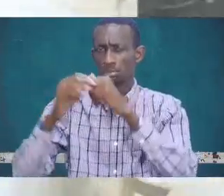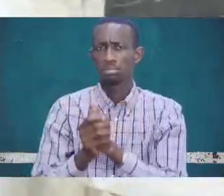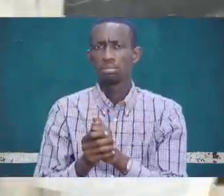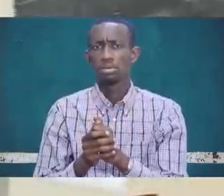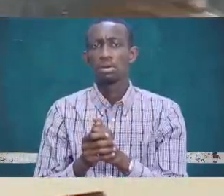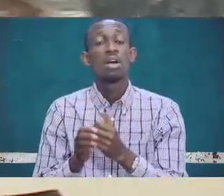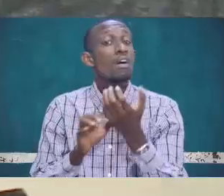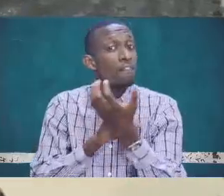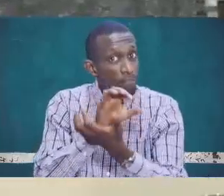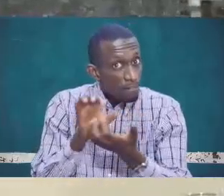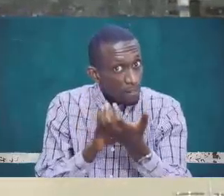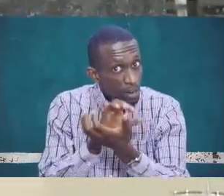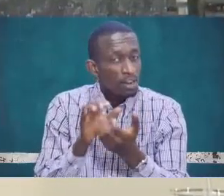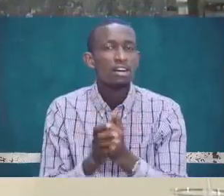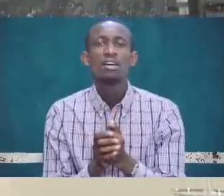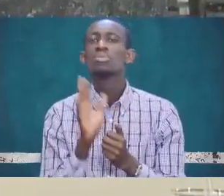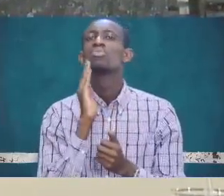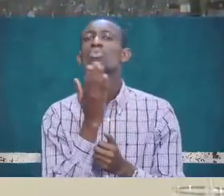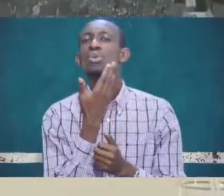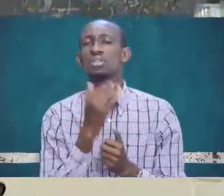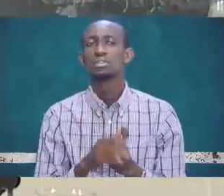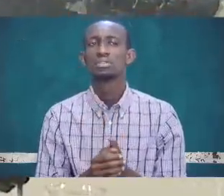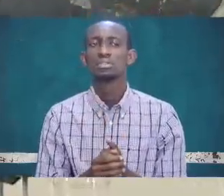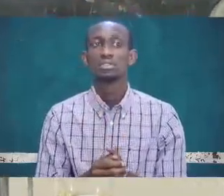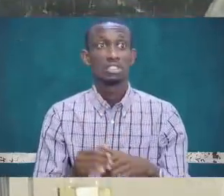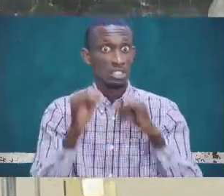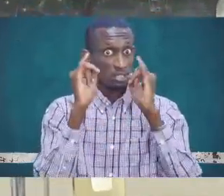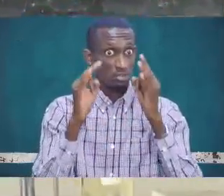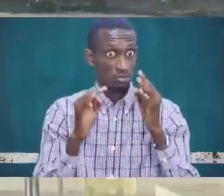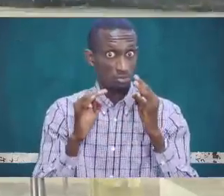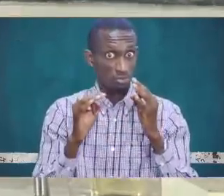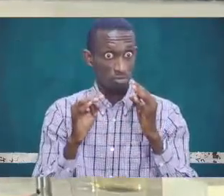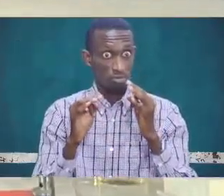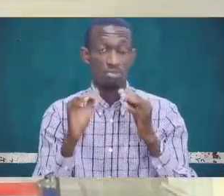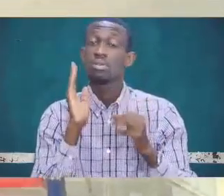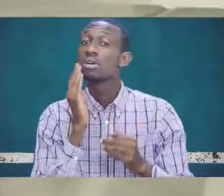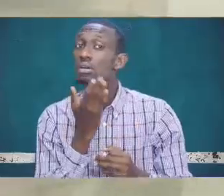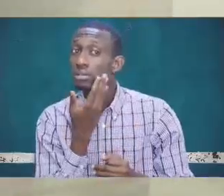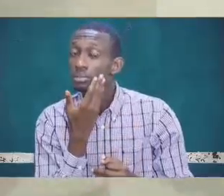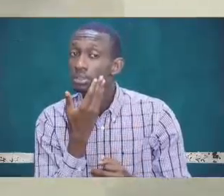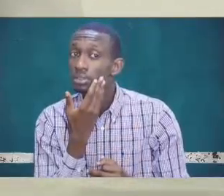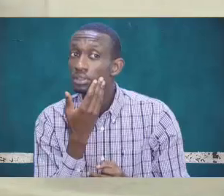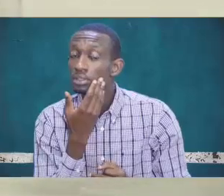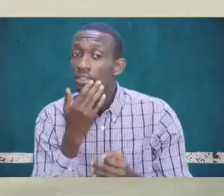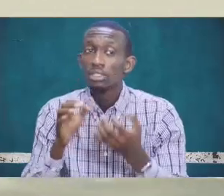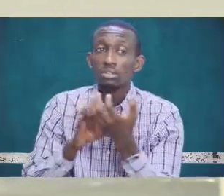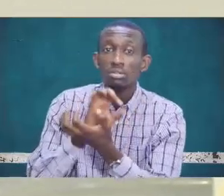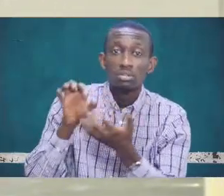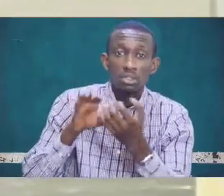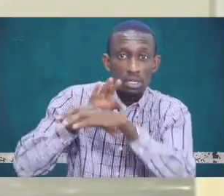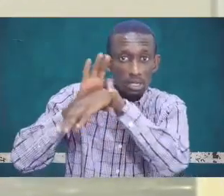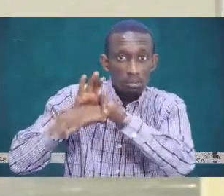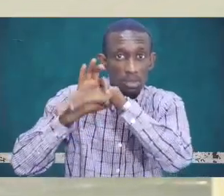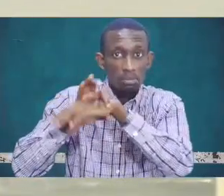water. This is the water that I have. So when you add the water, mix them together. I